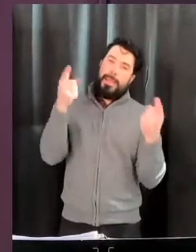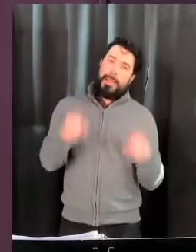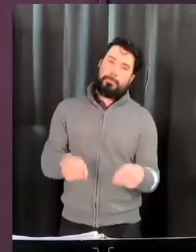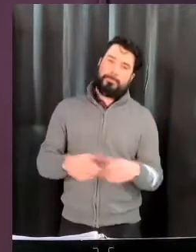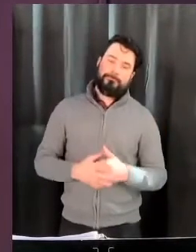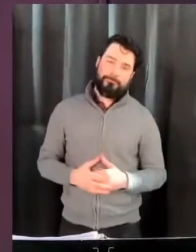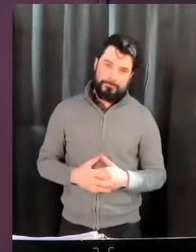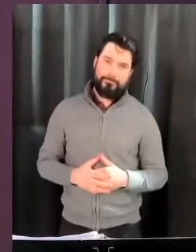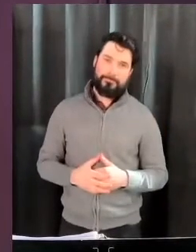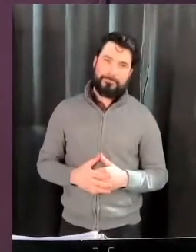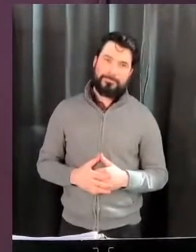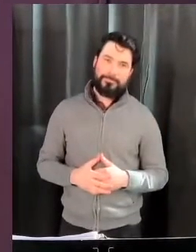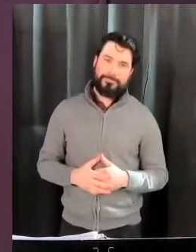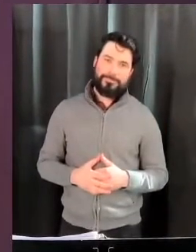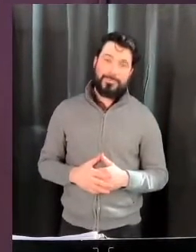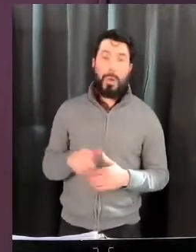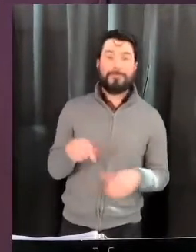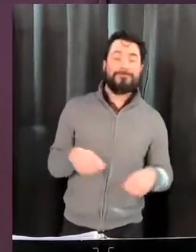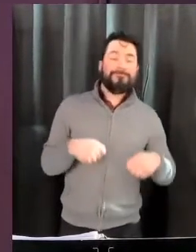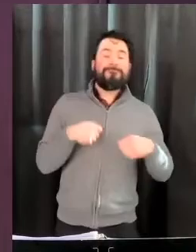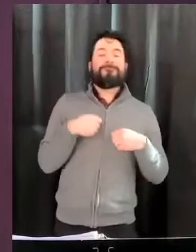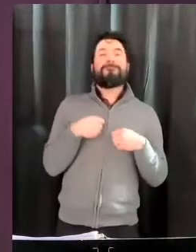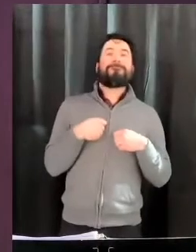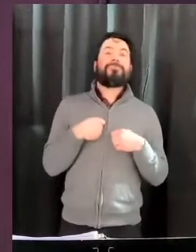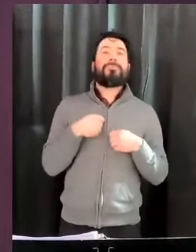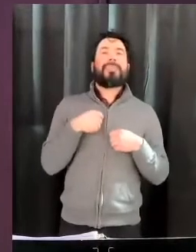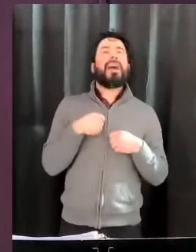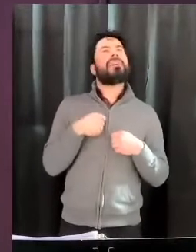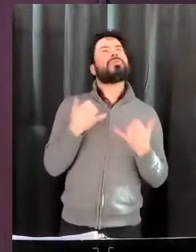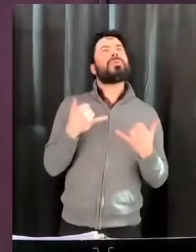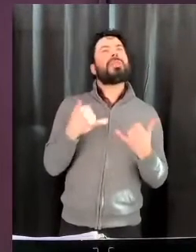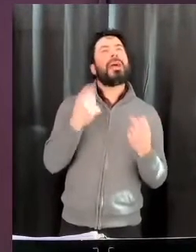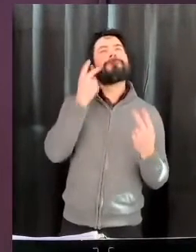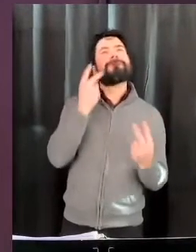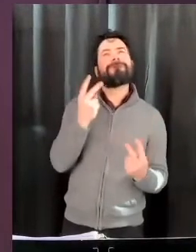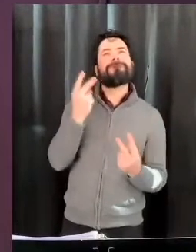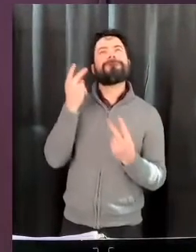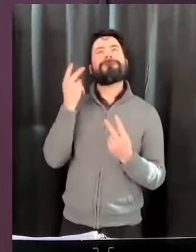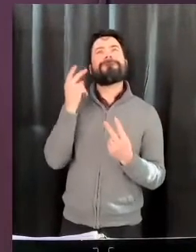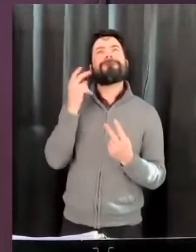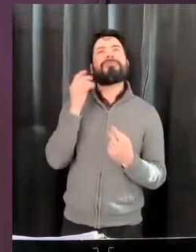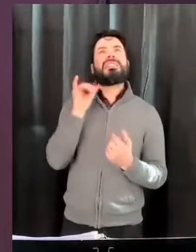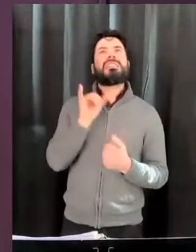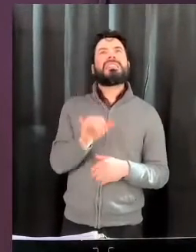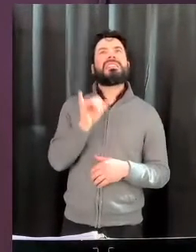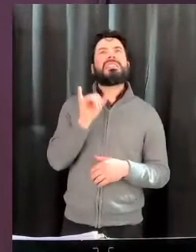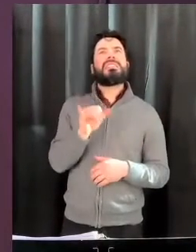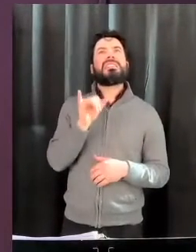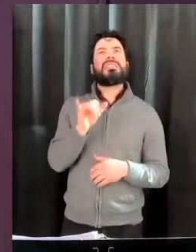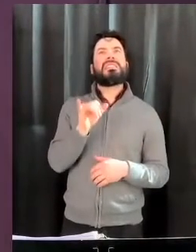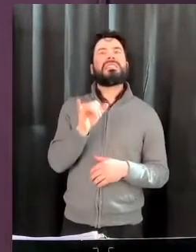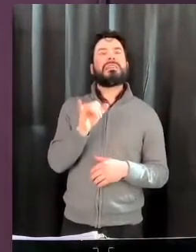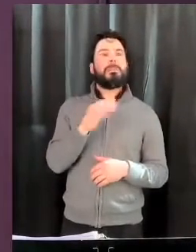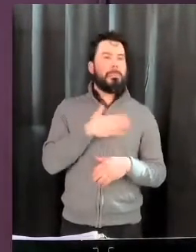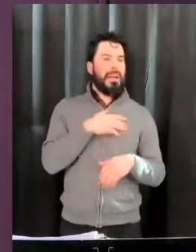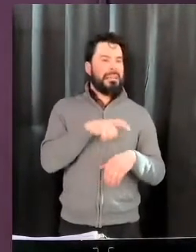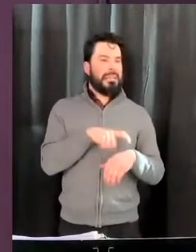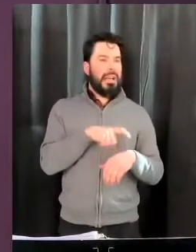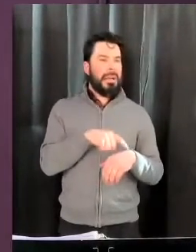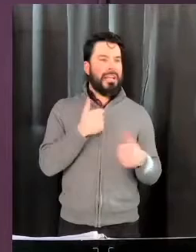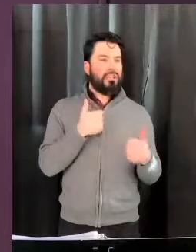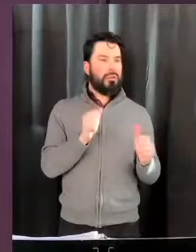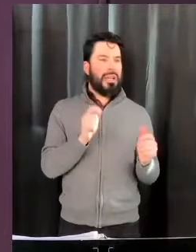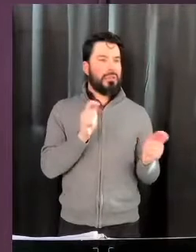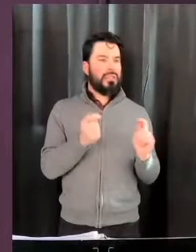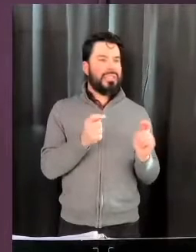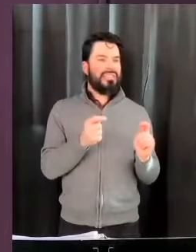you realize that thing you were trying to get rid of or limit, you didn't do very well at it, or the thing you